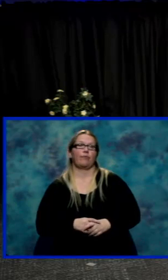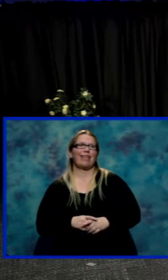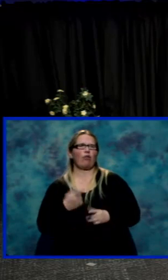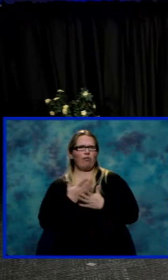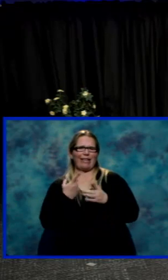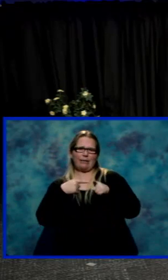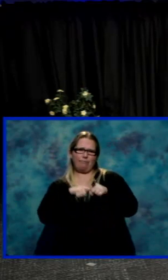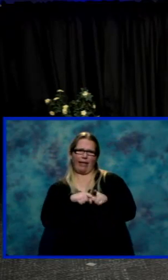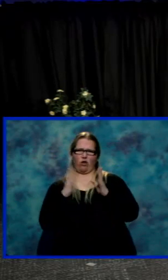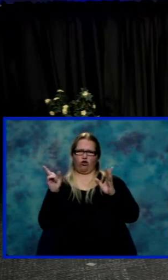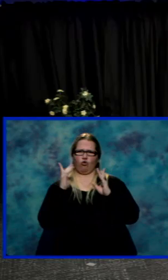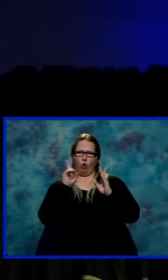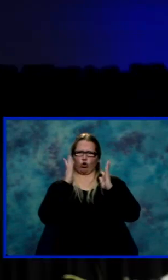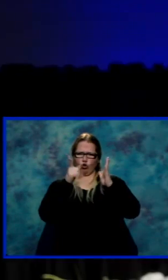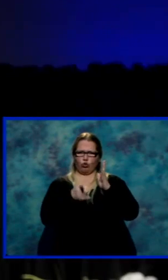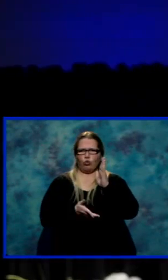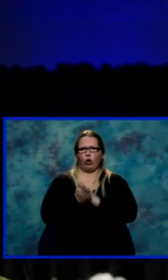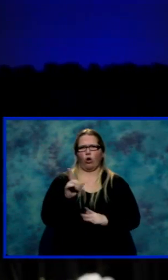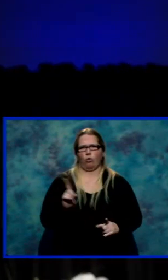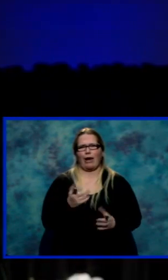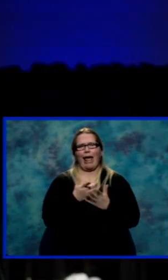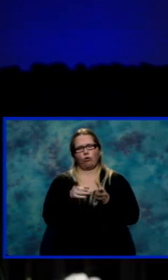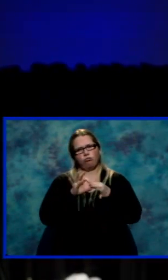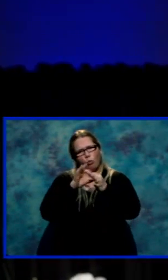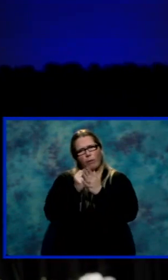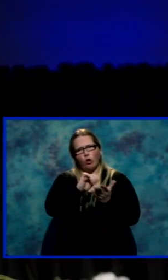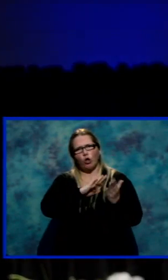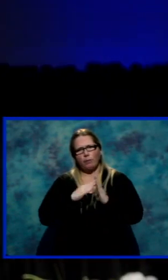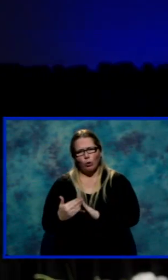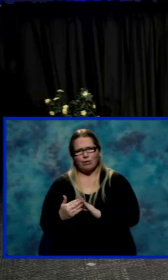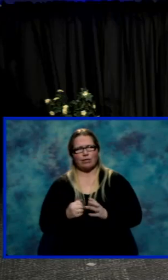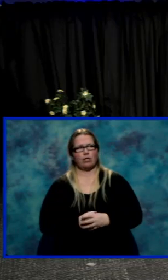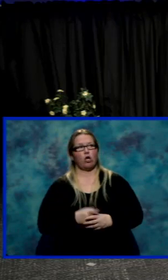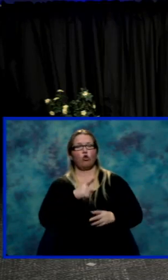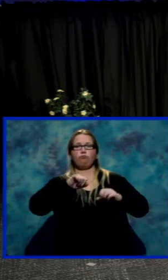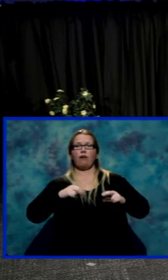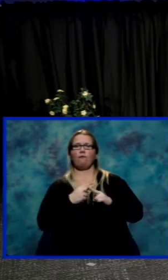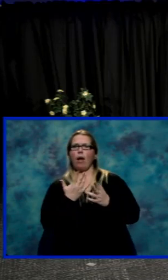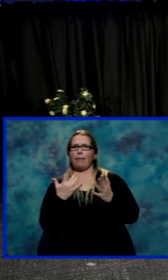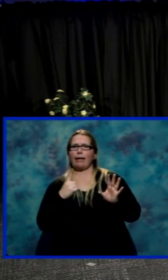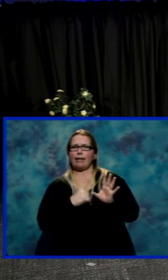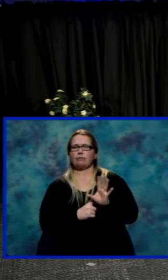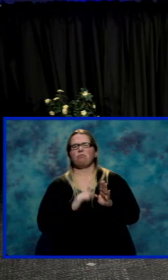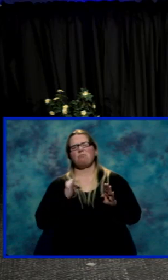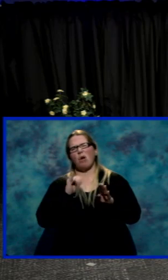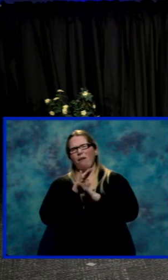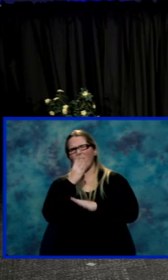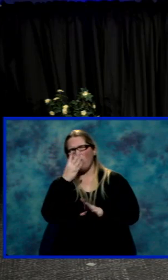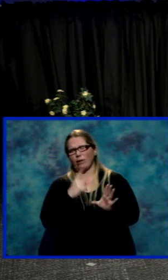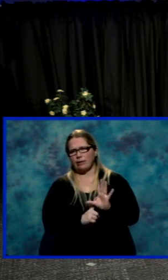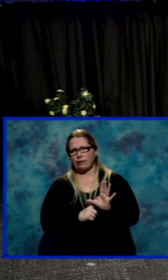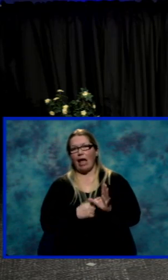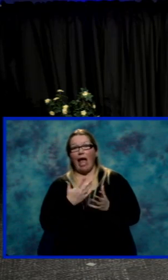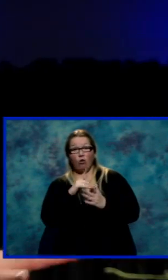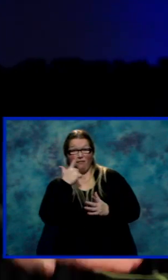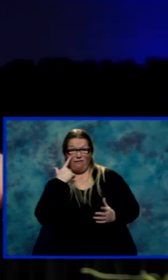depends on the church that you're going to and how you're engaging with the community. But, yeah, it was... So you've been a president for how long? Just over 4 years. 4 years. How'd you find it?